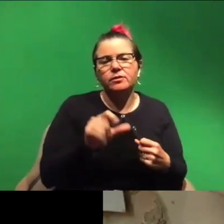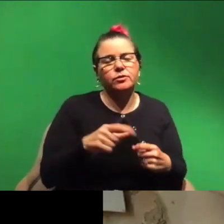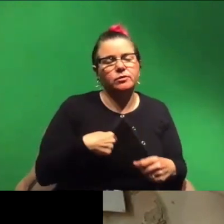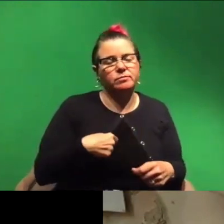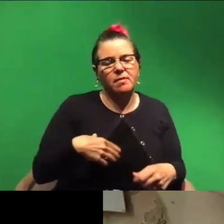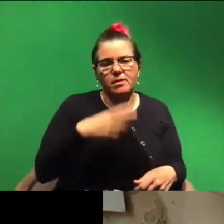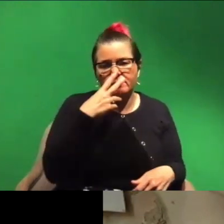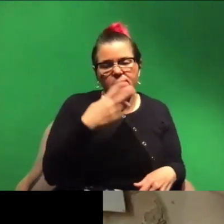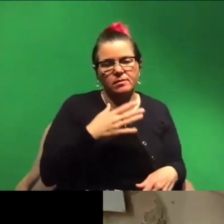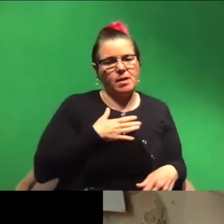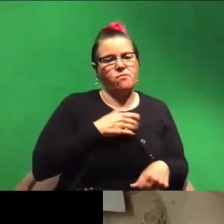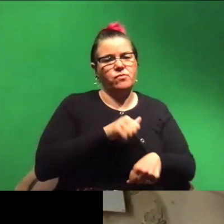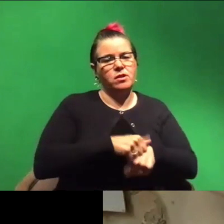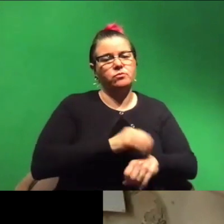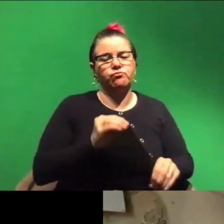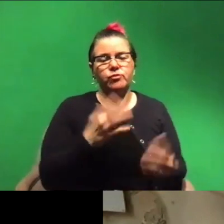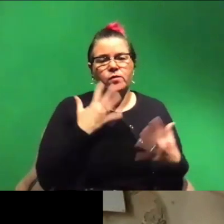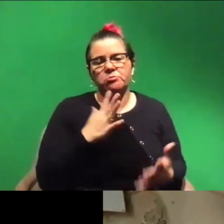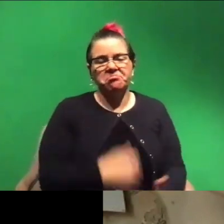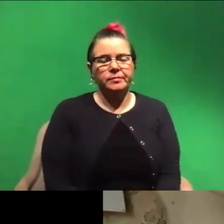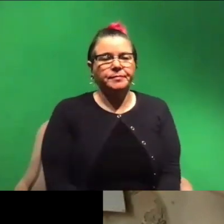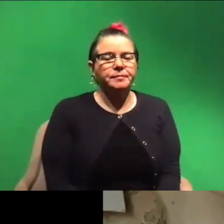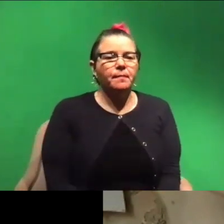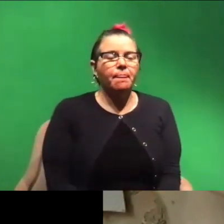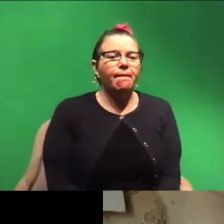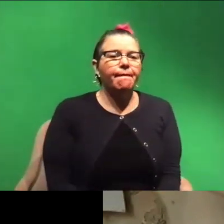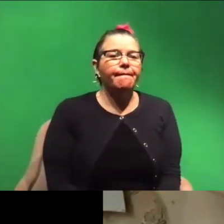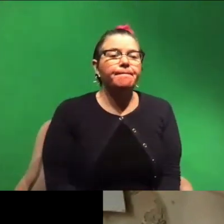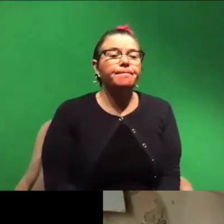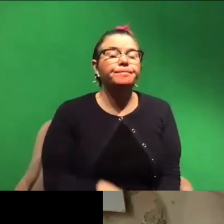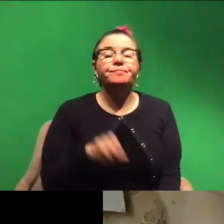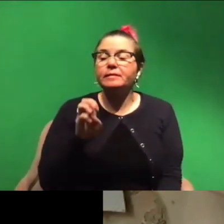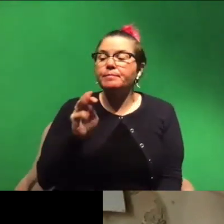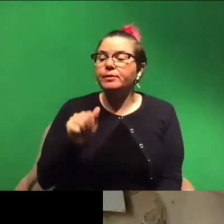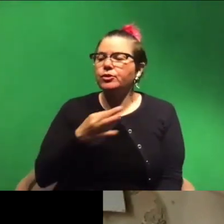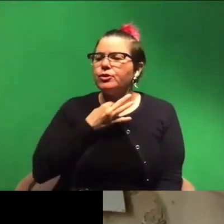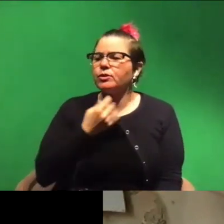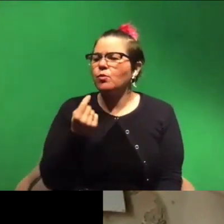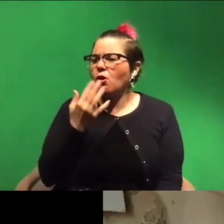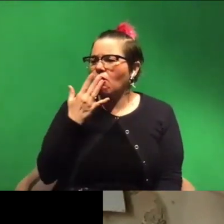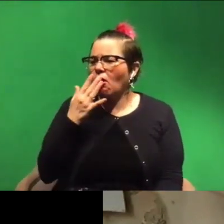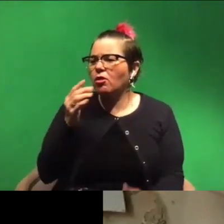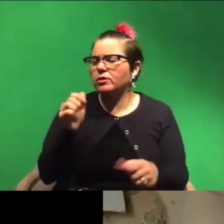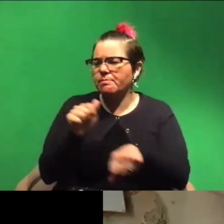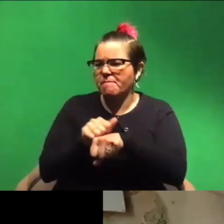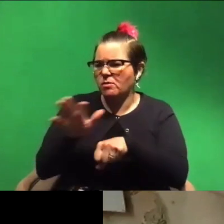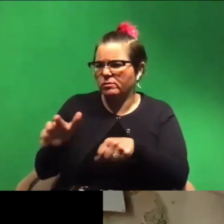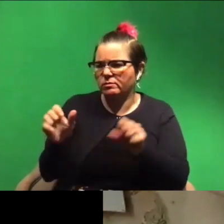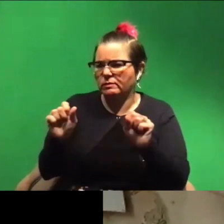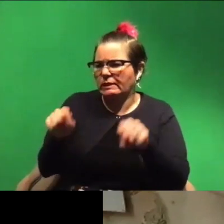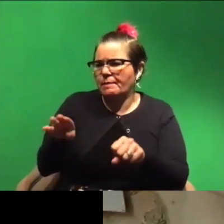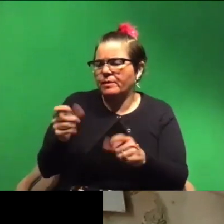rocks that I was looking at, unfortunately. Cool. Emma would like to know, what colors can mountains be?